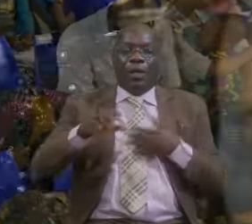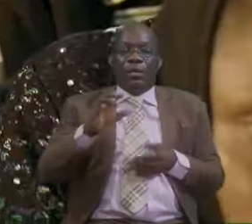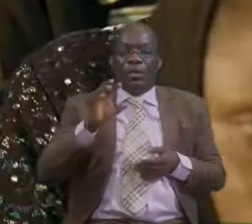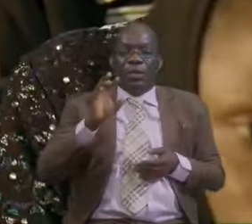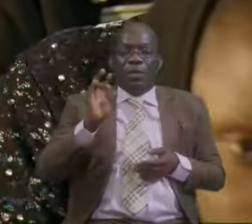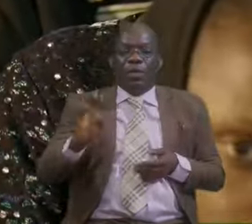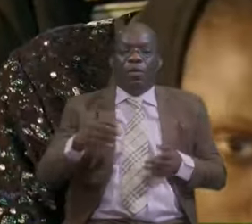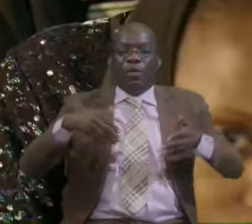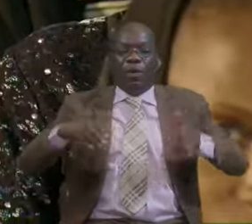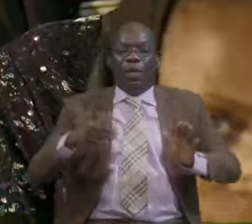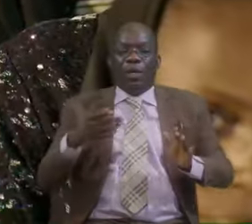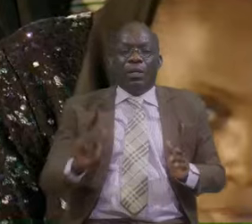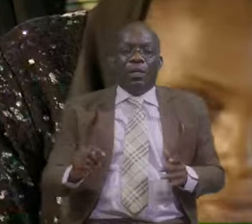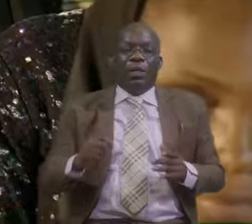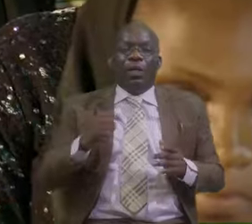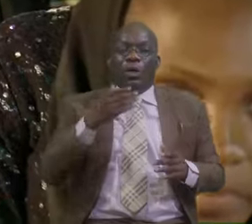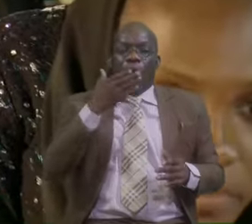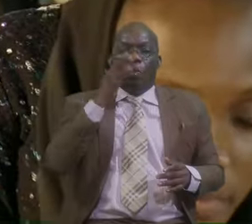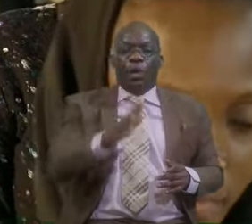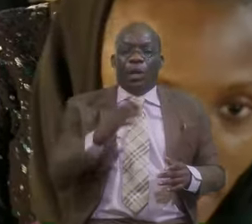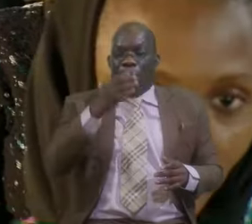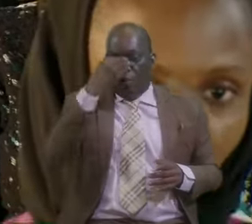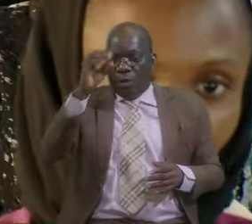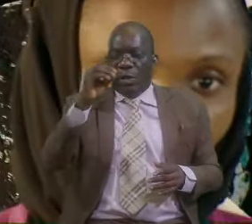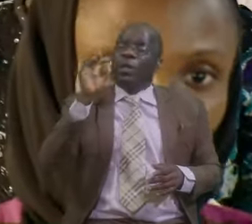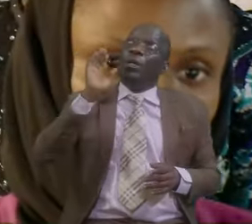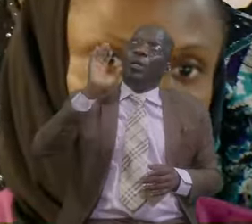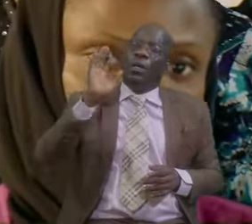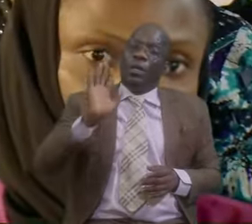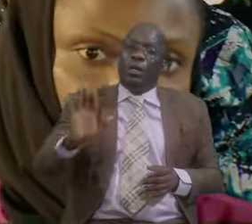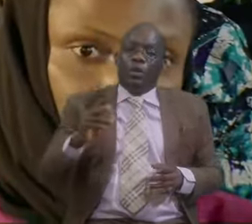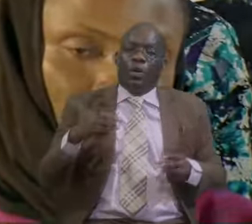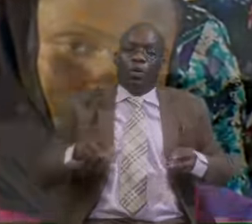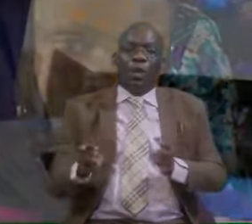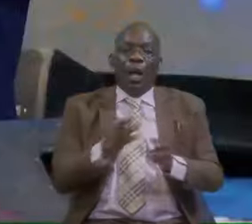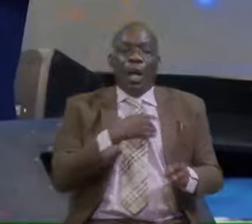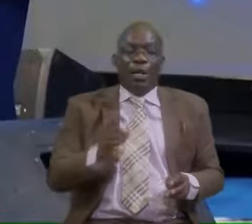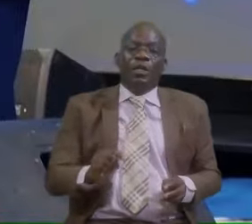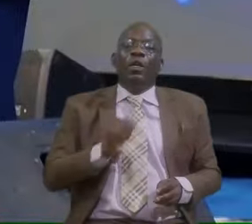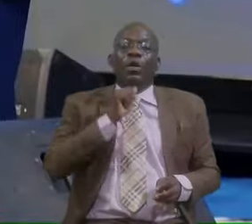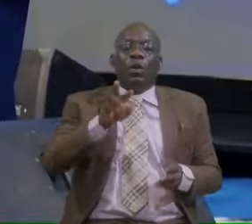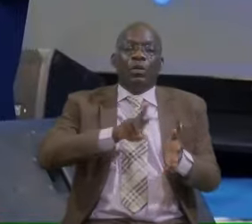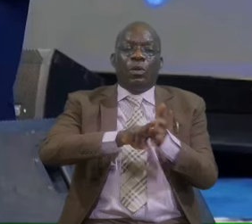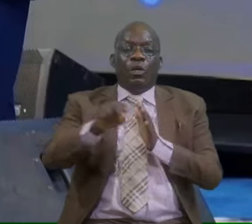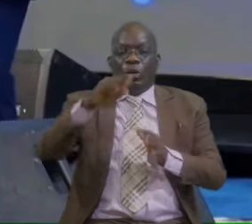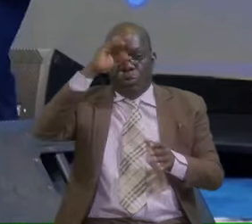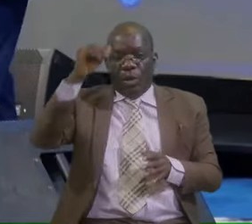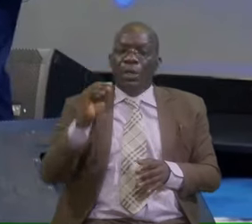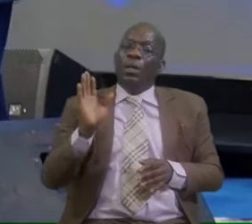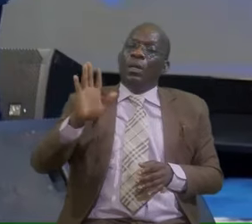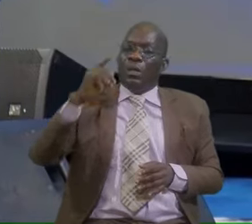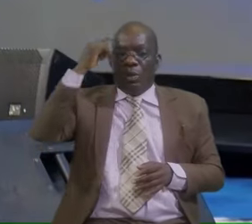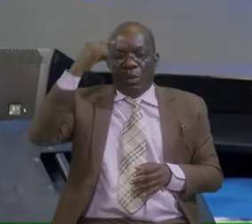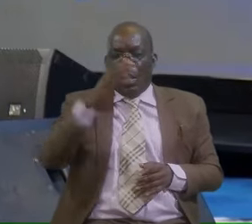wicked forsake his way, and the righteous man his thoughts, and let him